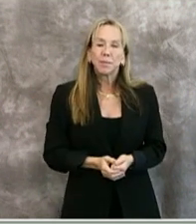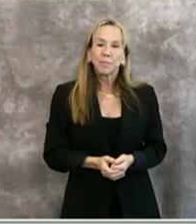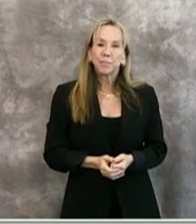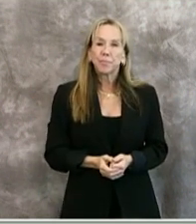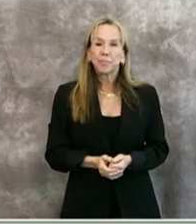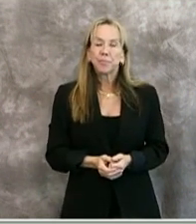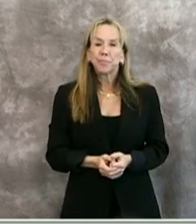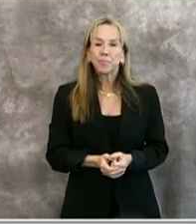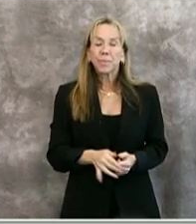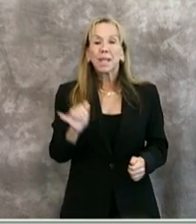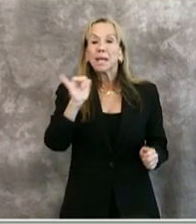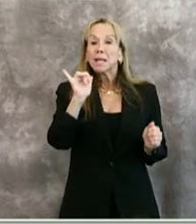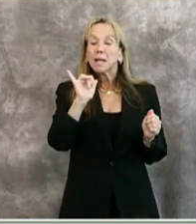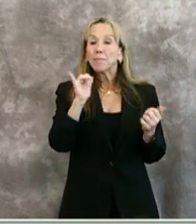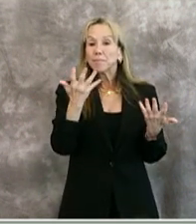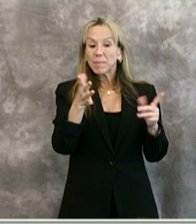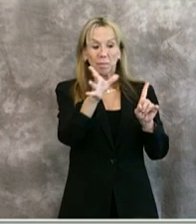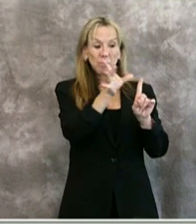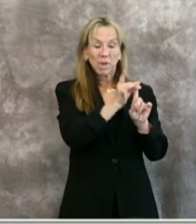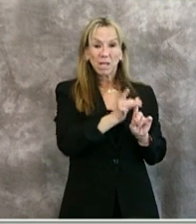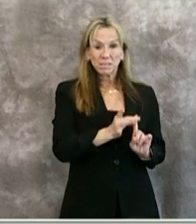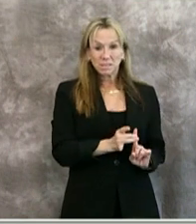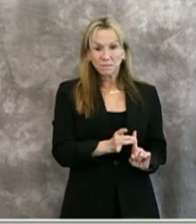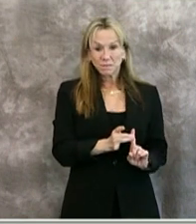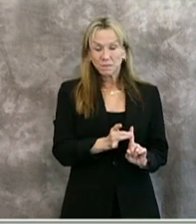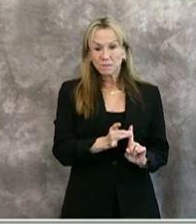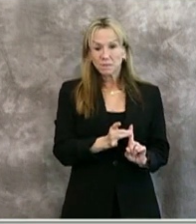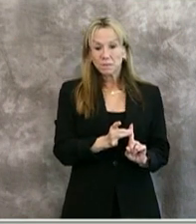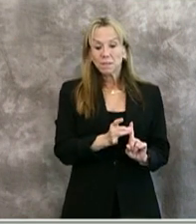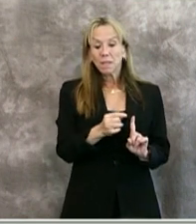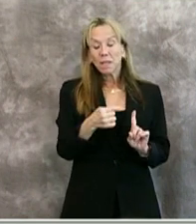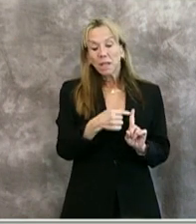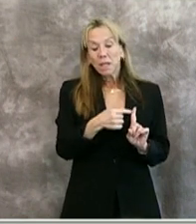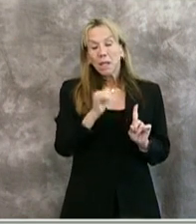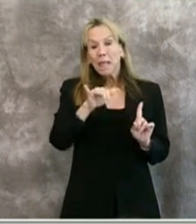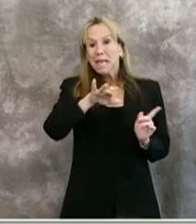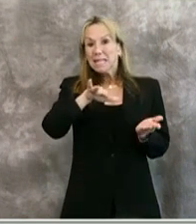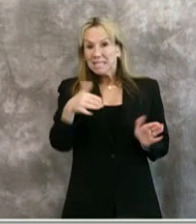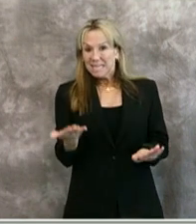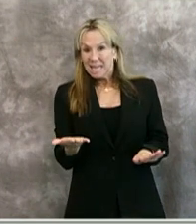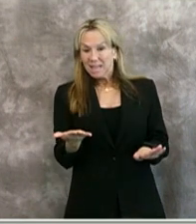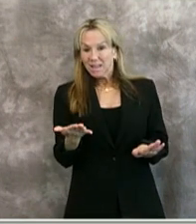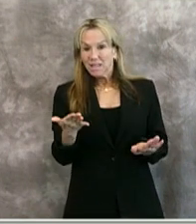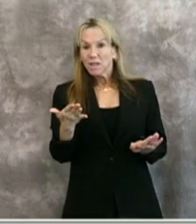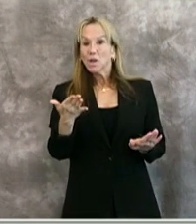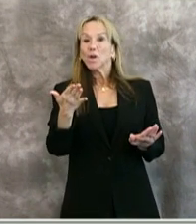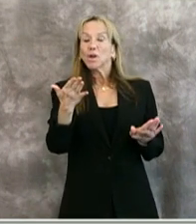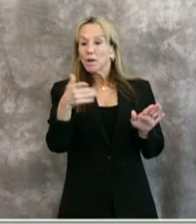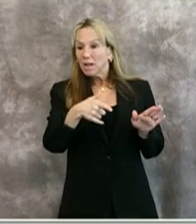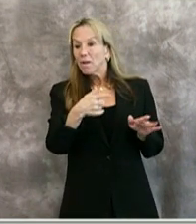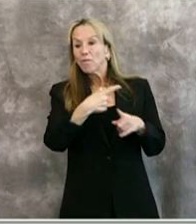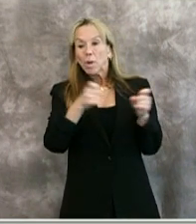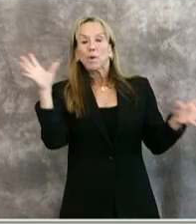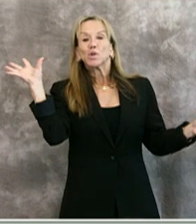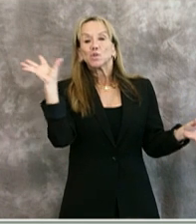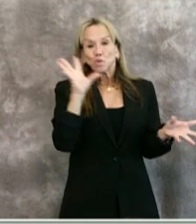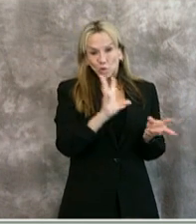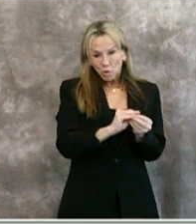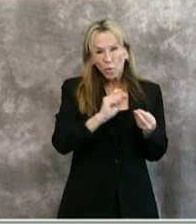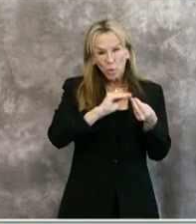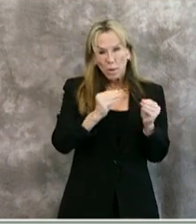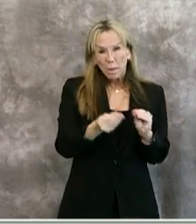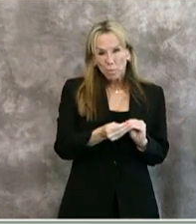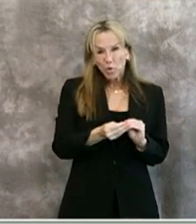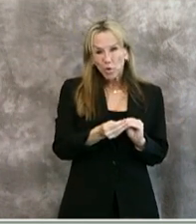with positive cases, deaths attributed to COVID-19 are also included in the total number of